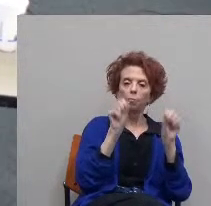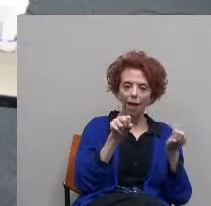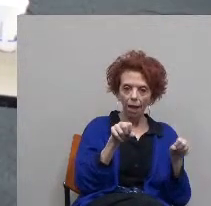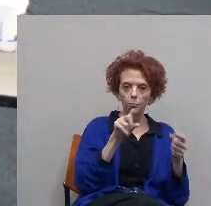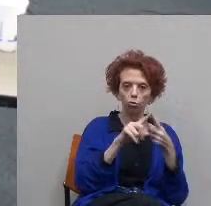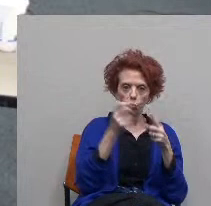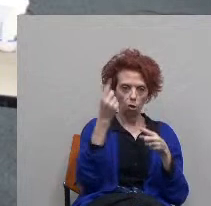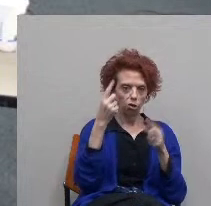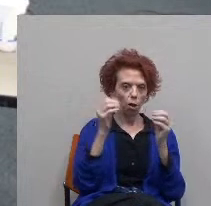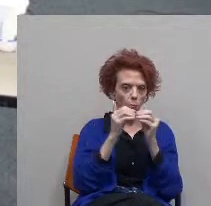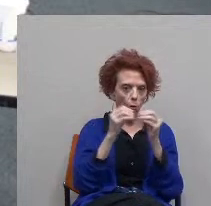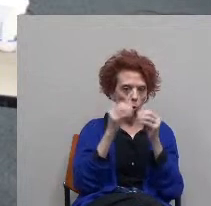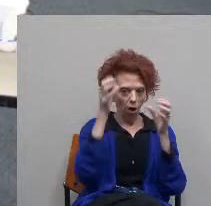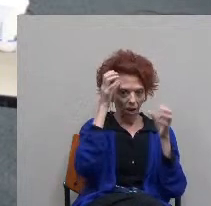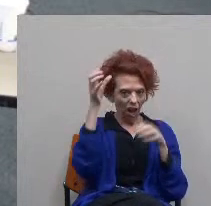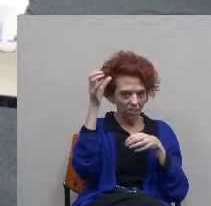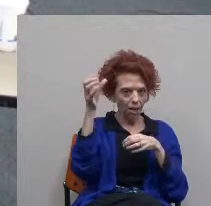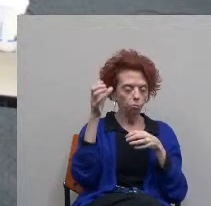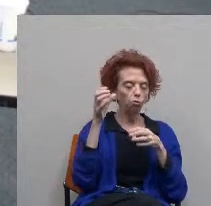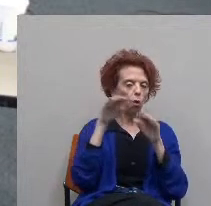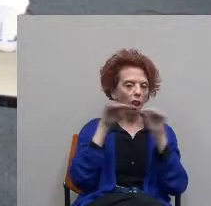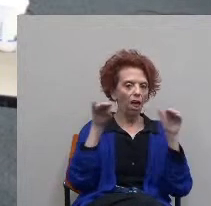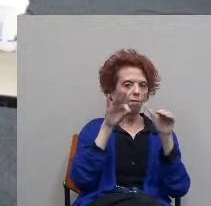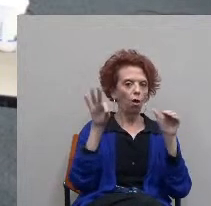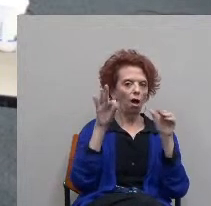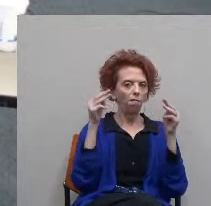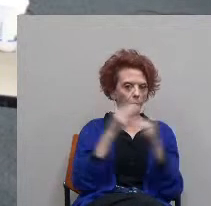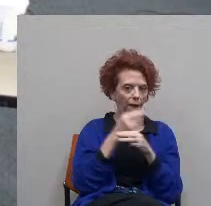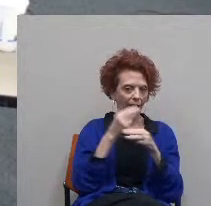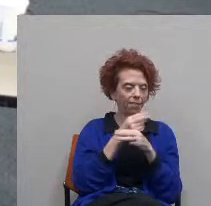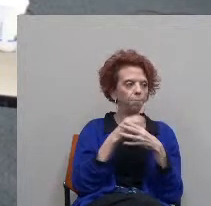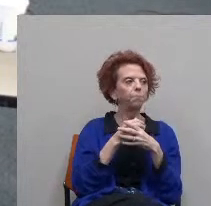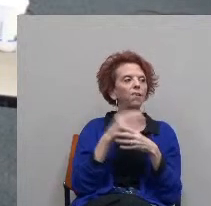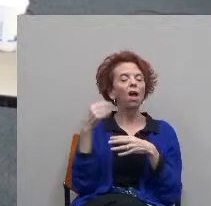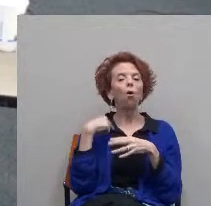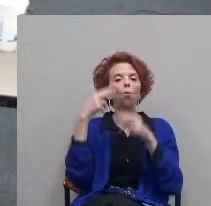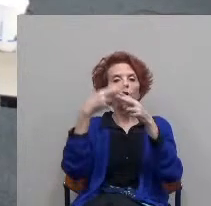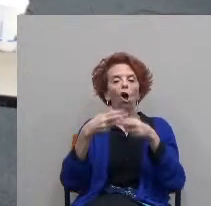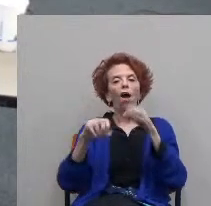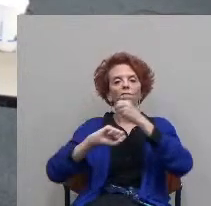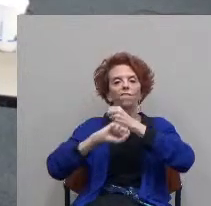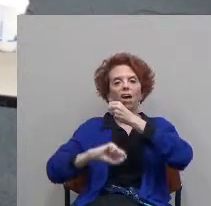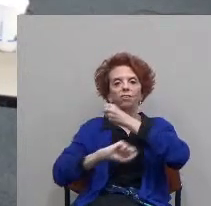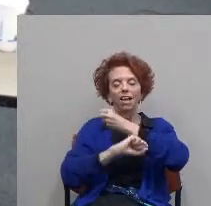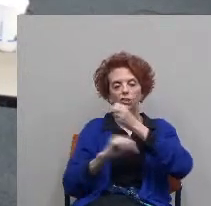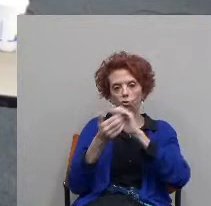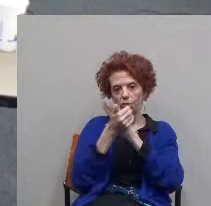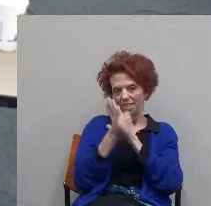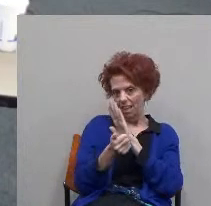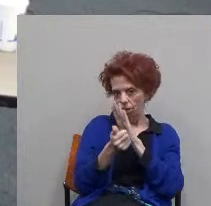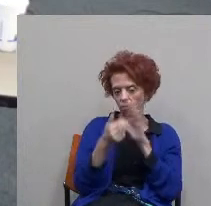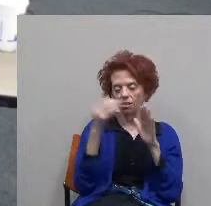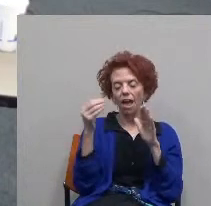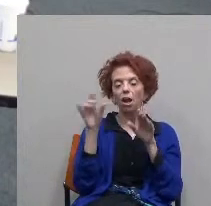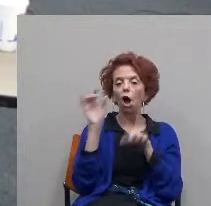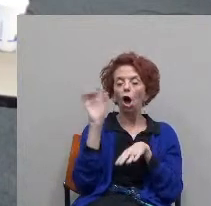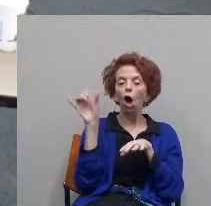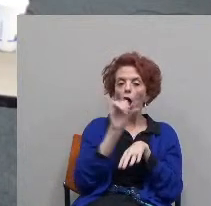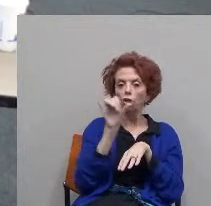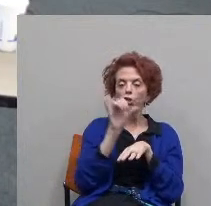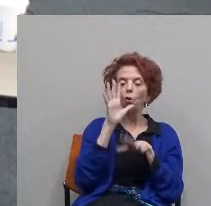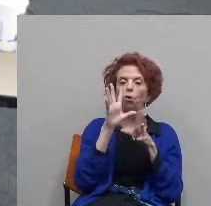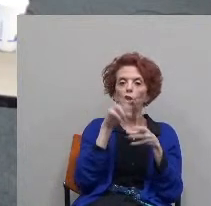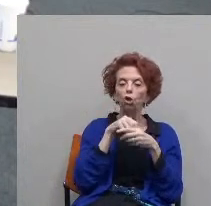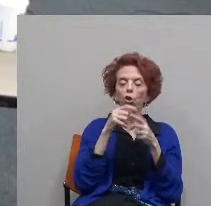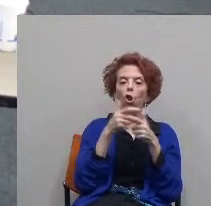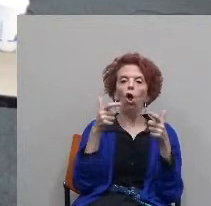to understand a more conceptual level of mathematics. And so we're calling this foundational skills. It's also going to include